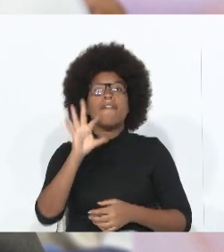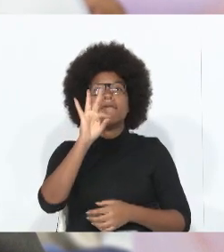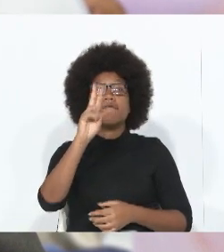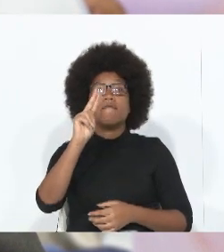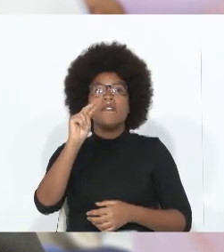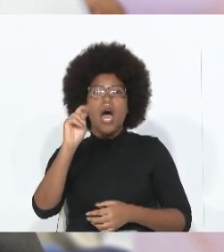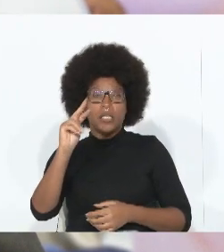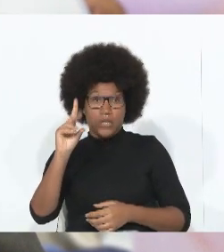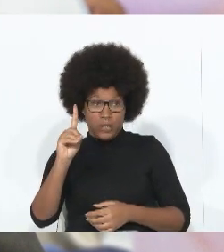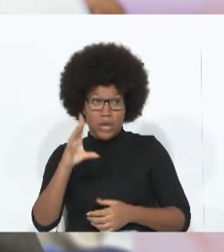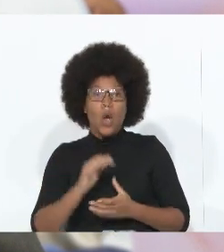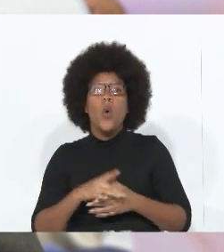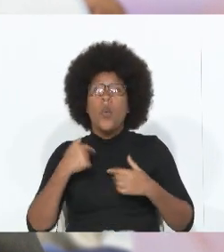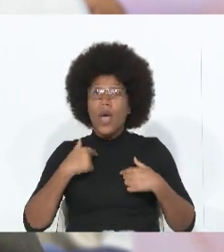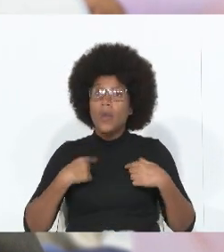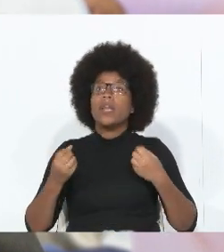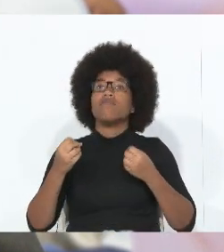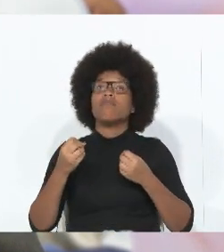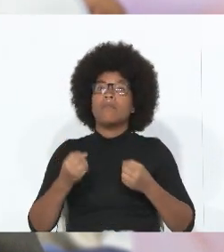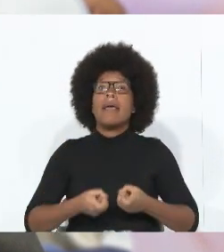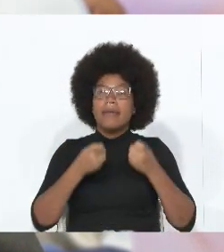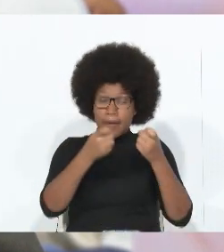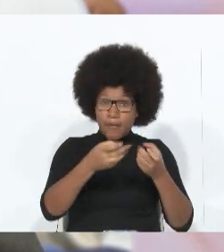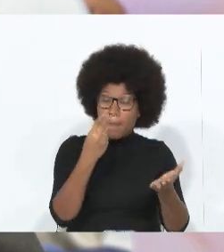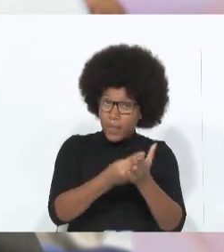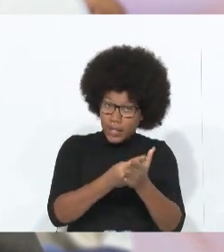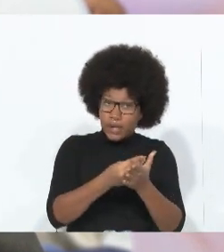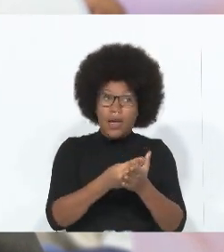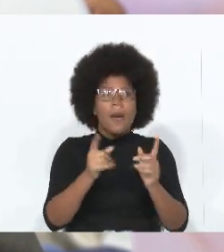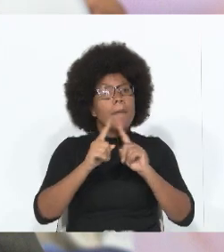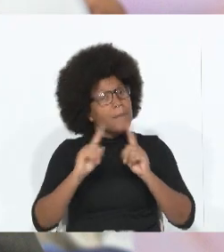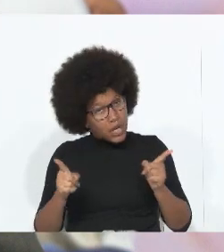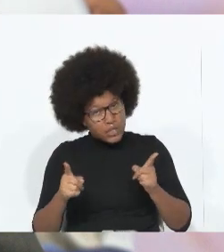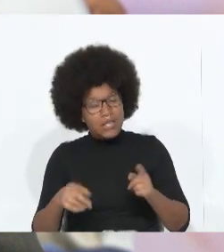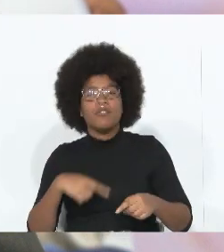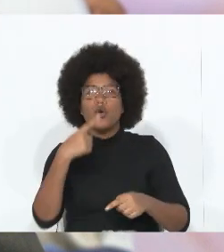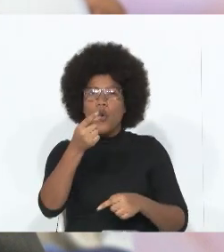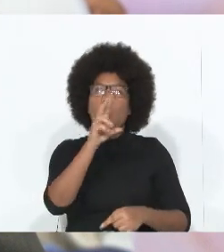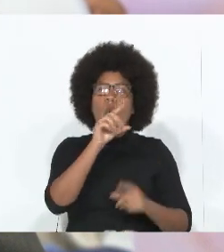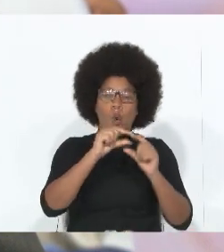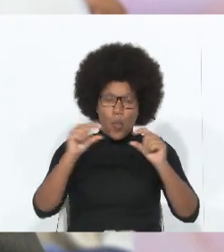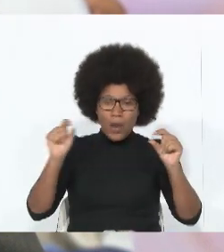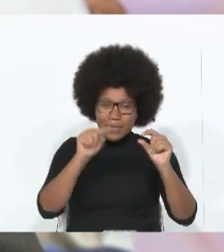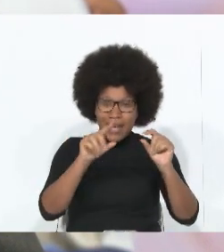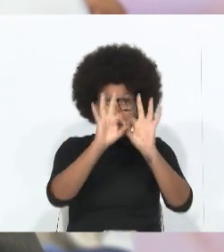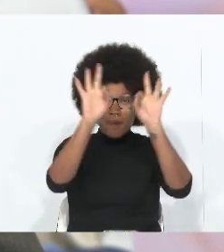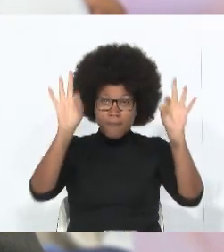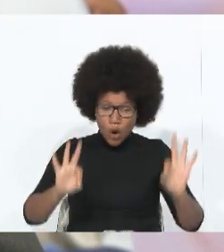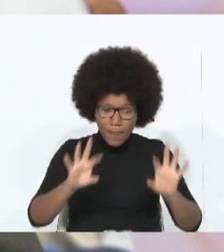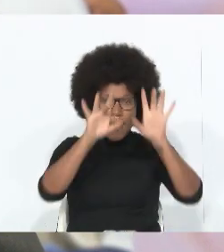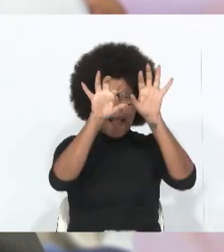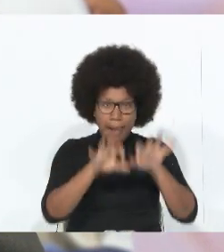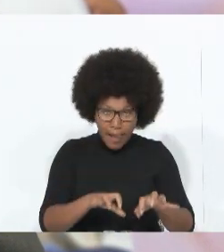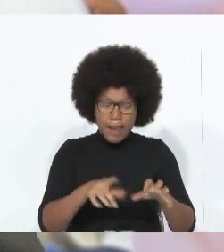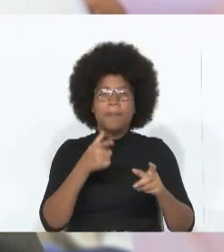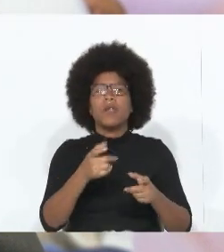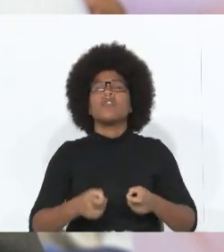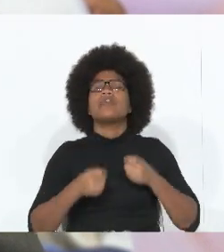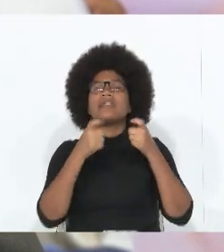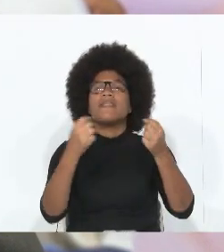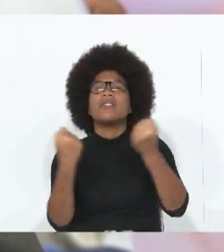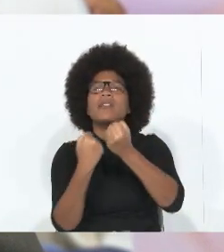the producer to make the process easier? But It that's comes the back down thing. to training. You see the It's training.